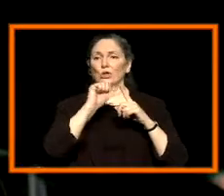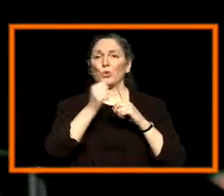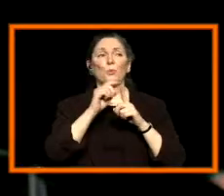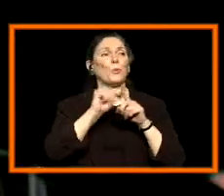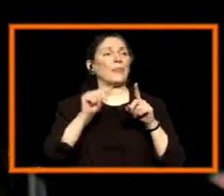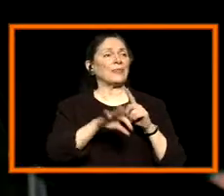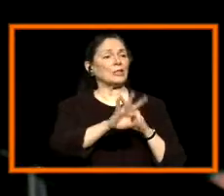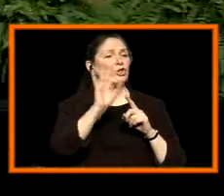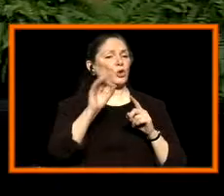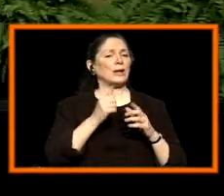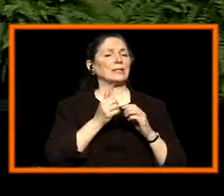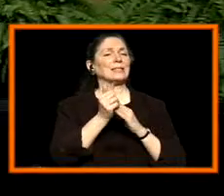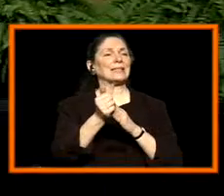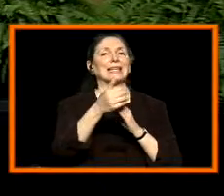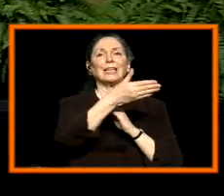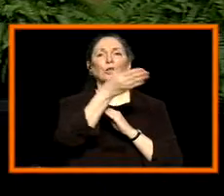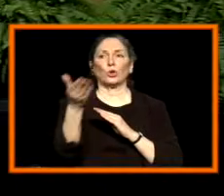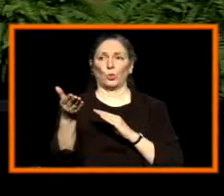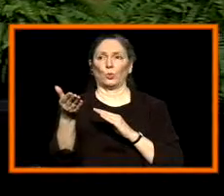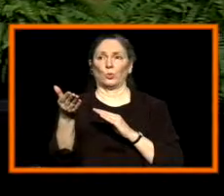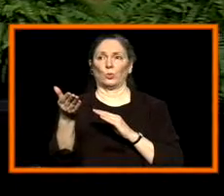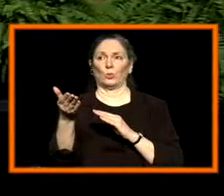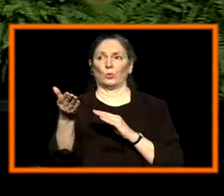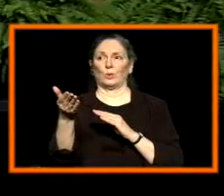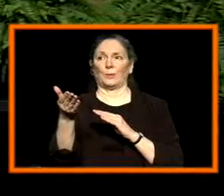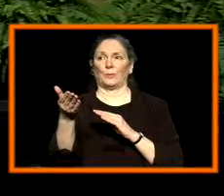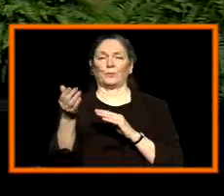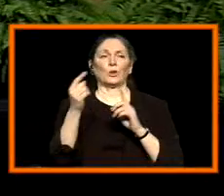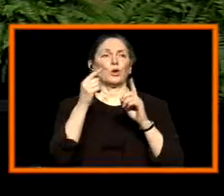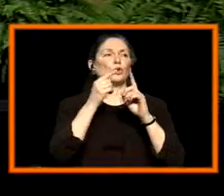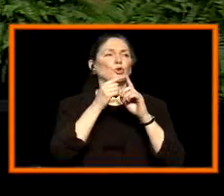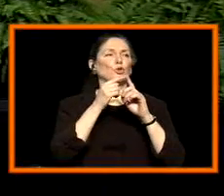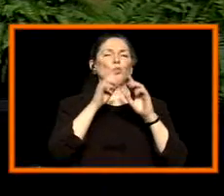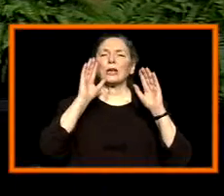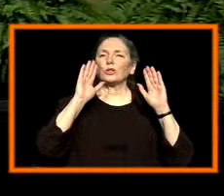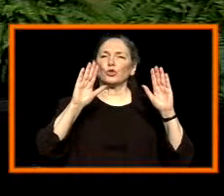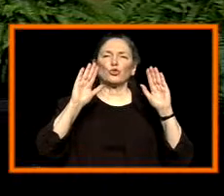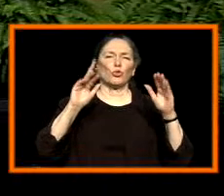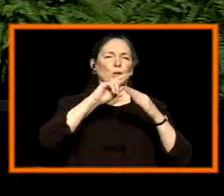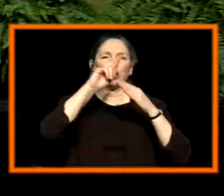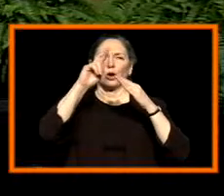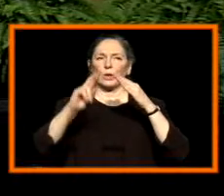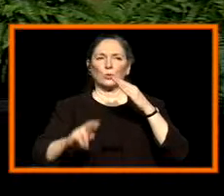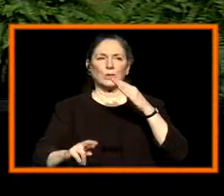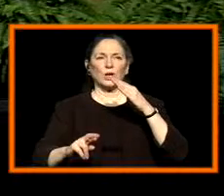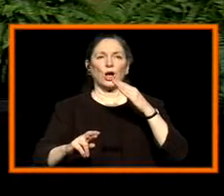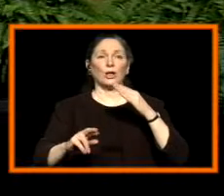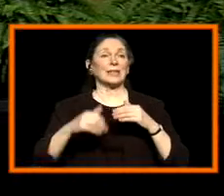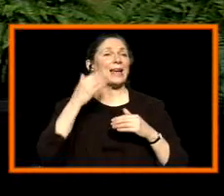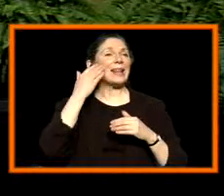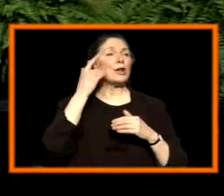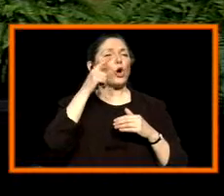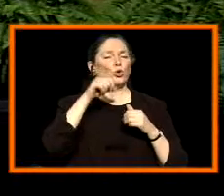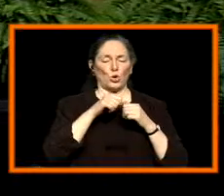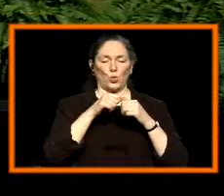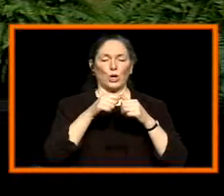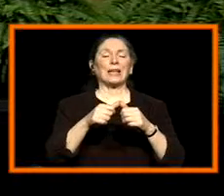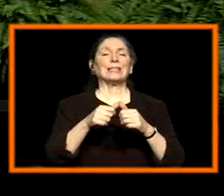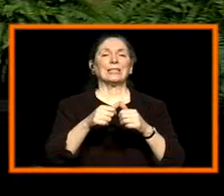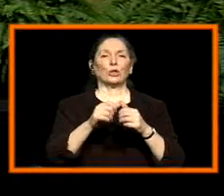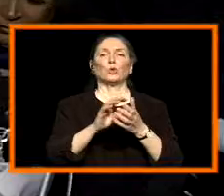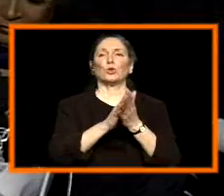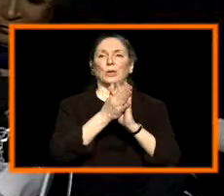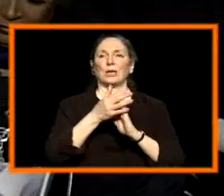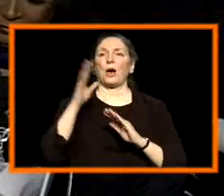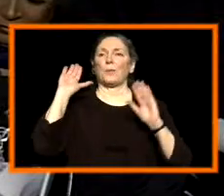choices eventually lead a person, they lead you to extraordinary results. And I know you will continue to be